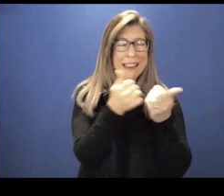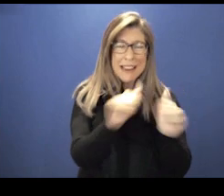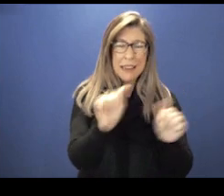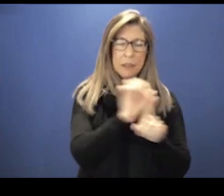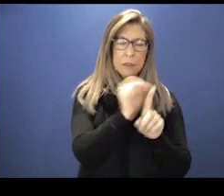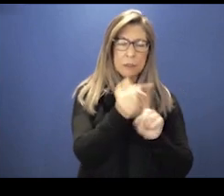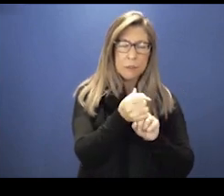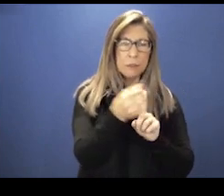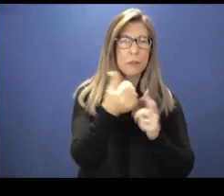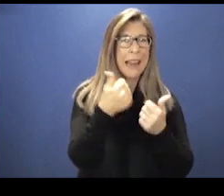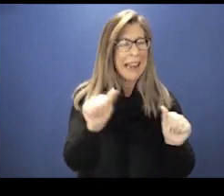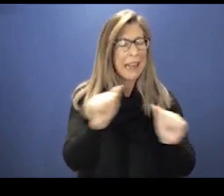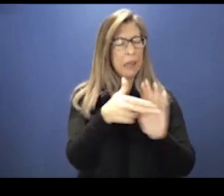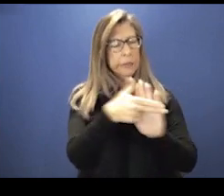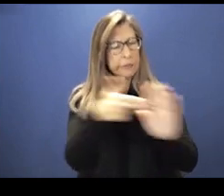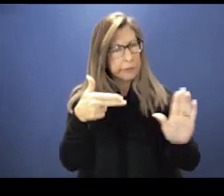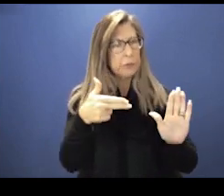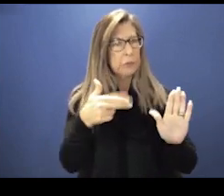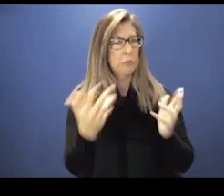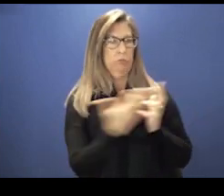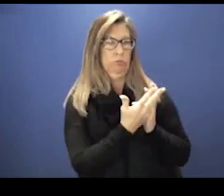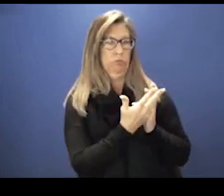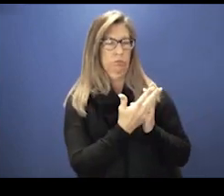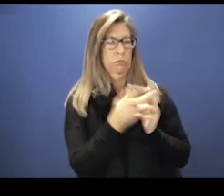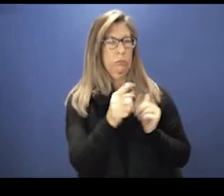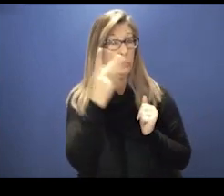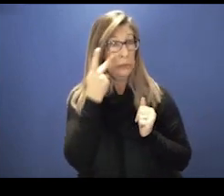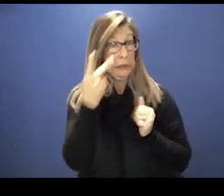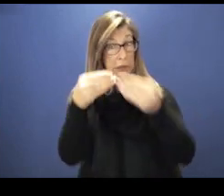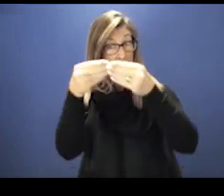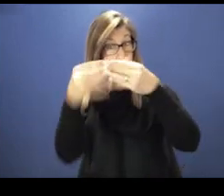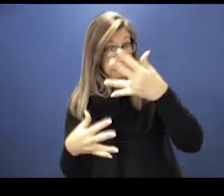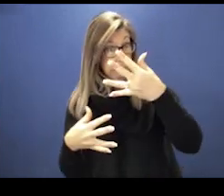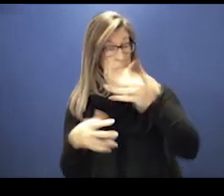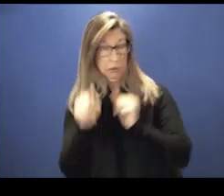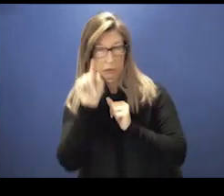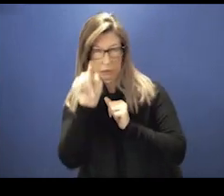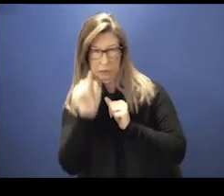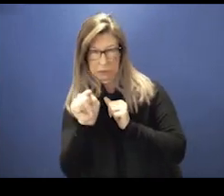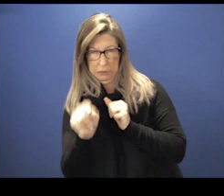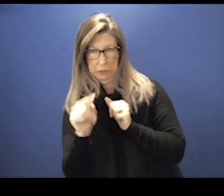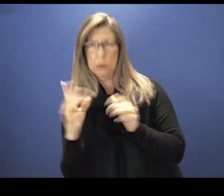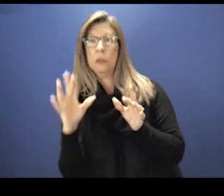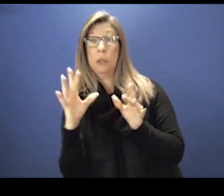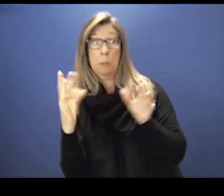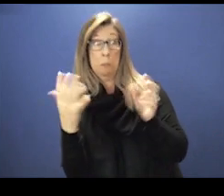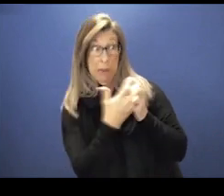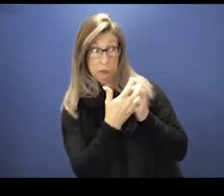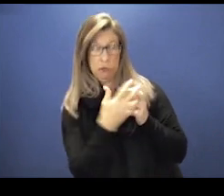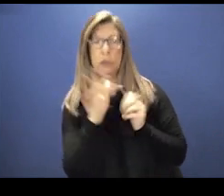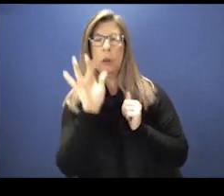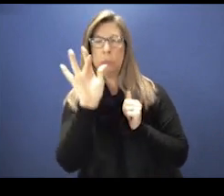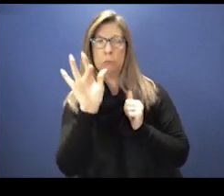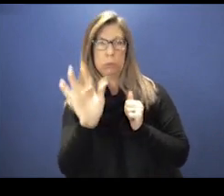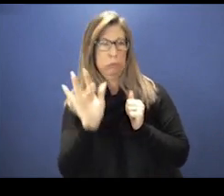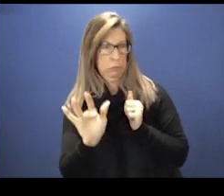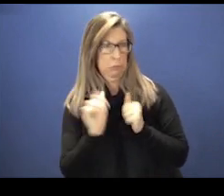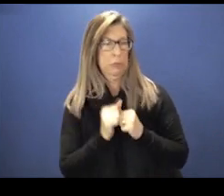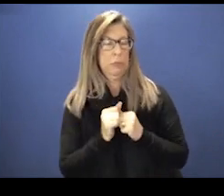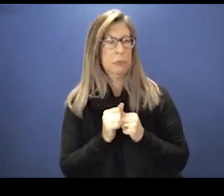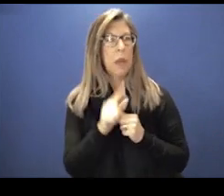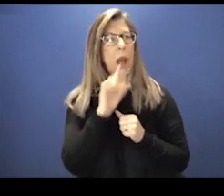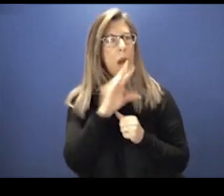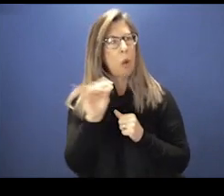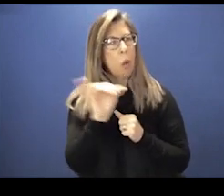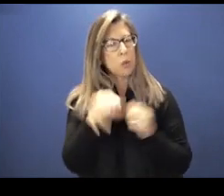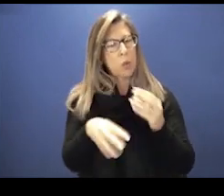conditions or diagnoses applicable to your patient from the pre-populated list and provide the year of diagnosis.